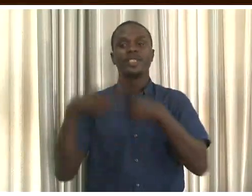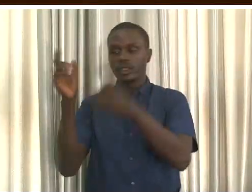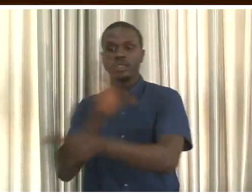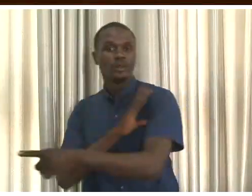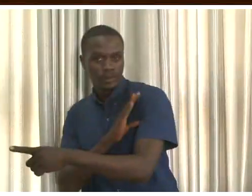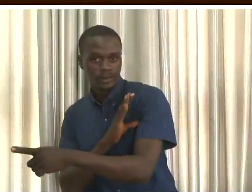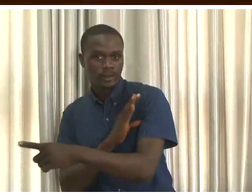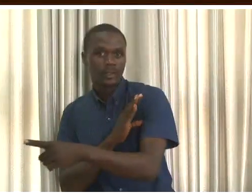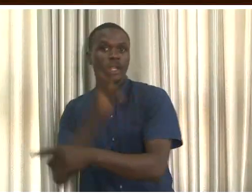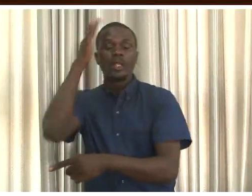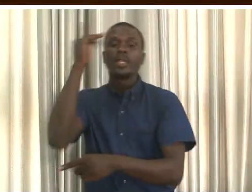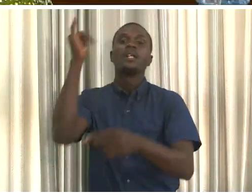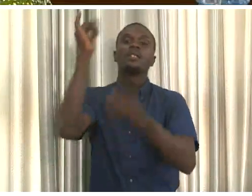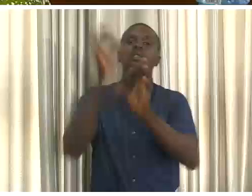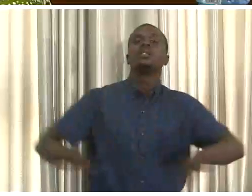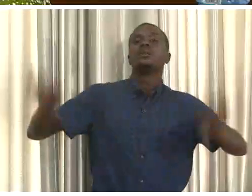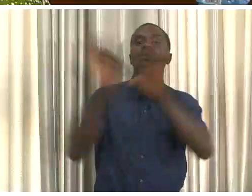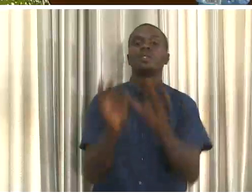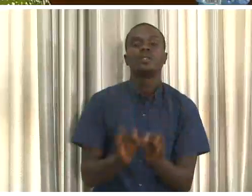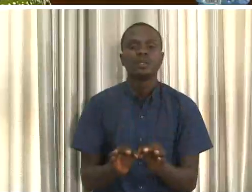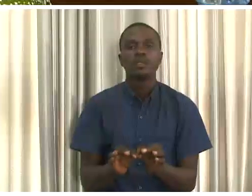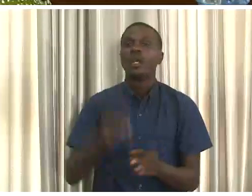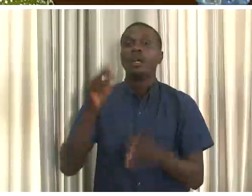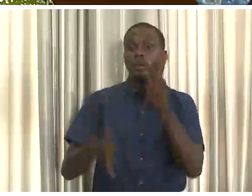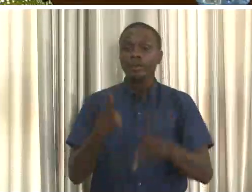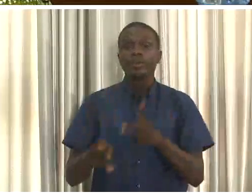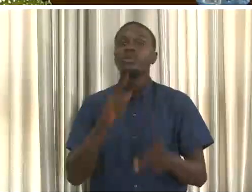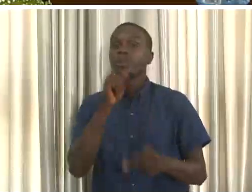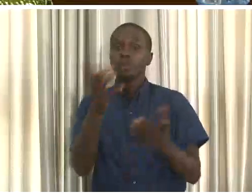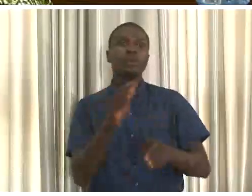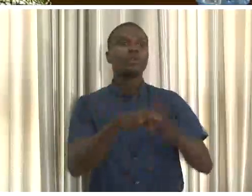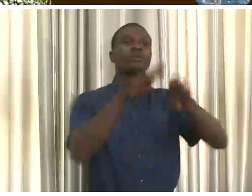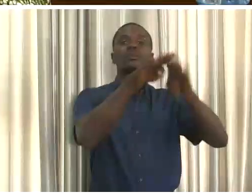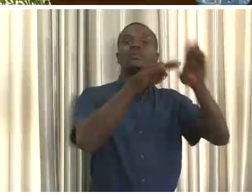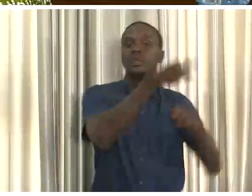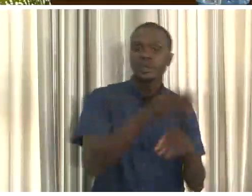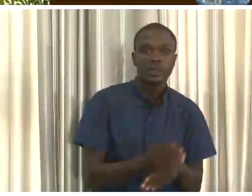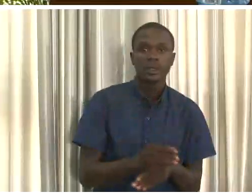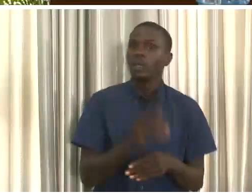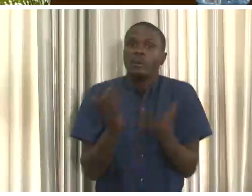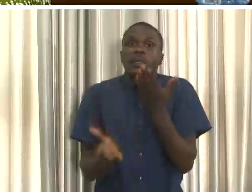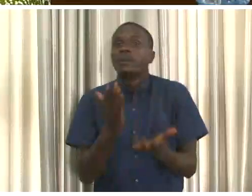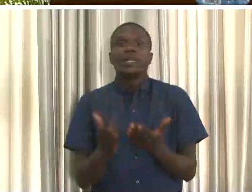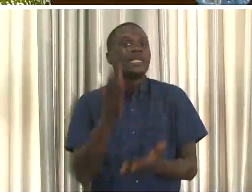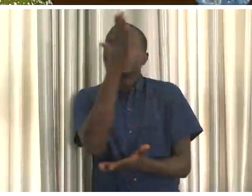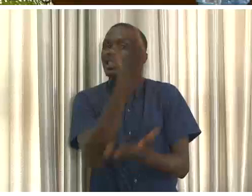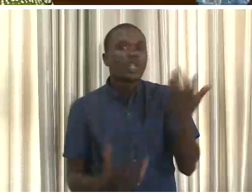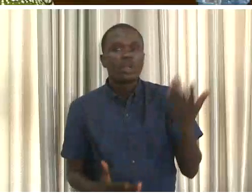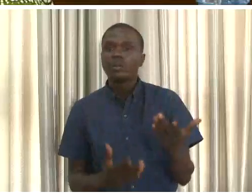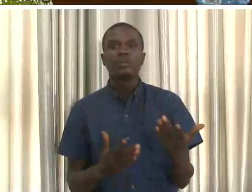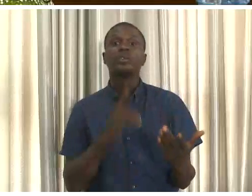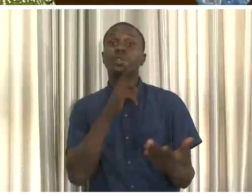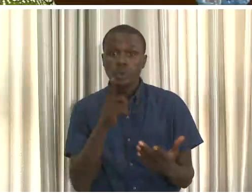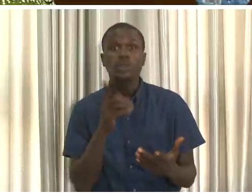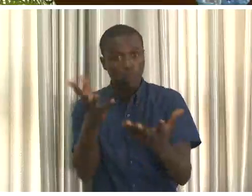Now, people going to protest, not to all might get the same objectives. Just to make an example, now people came out on 10th of August. They said they demonstrate because of